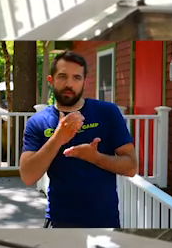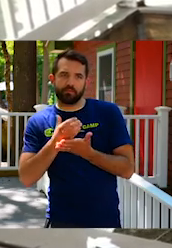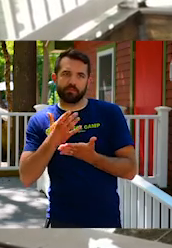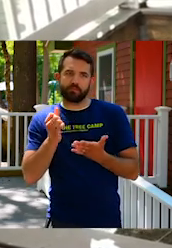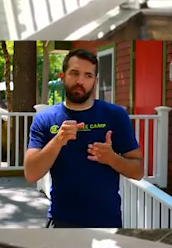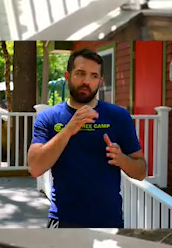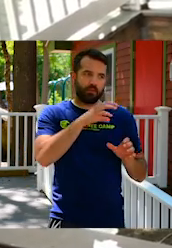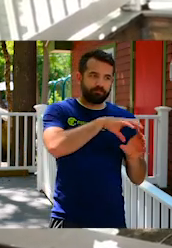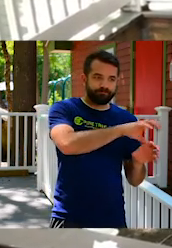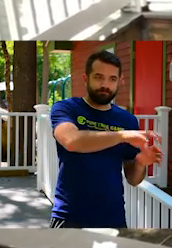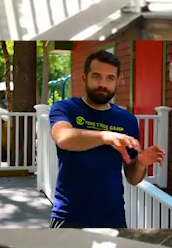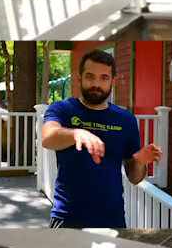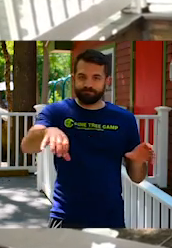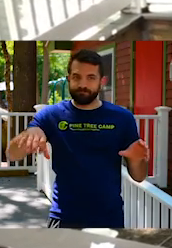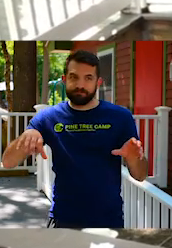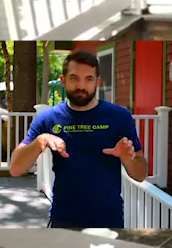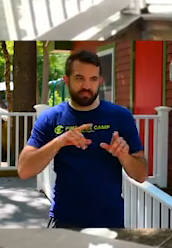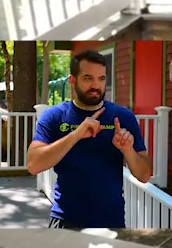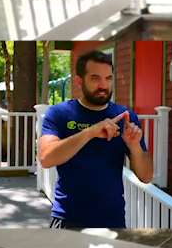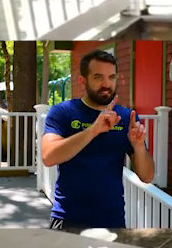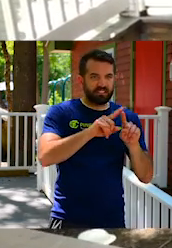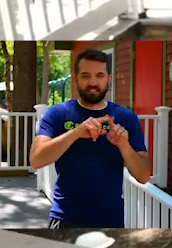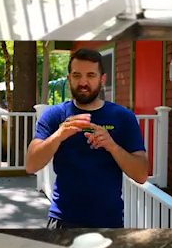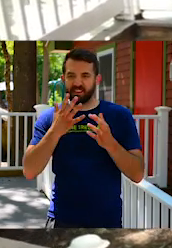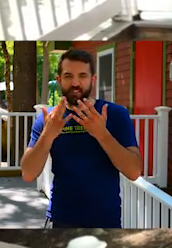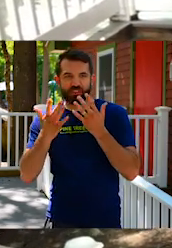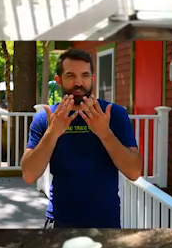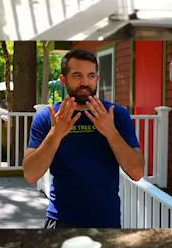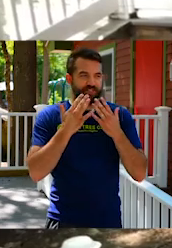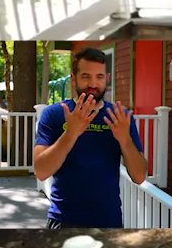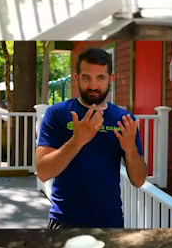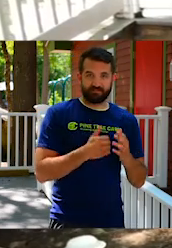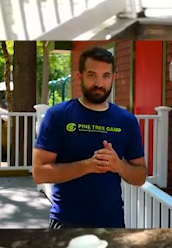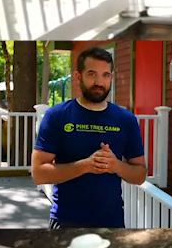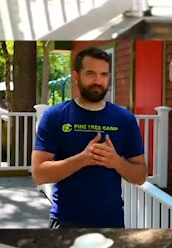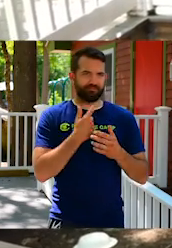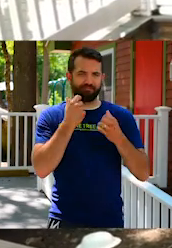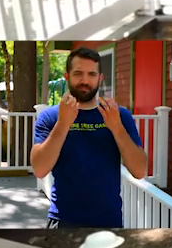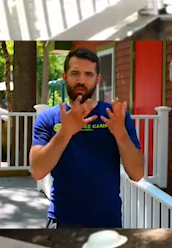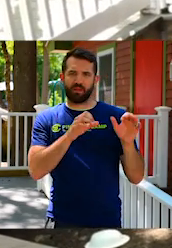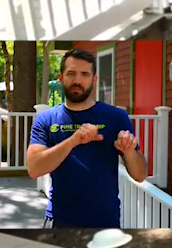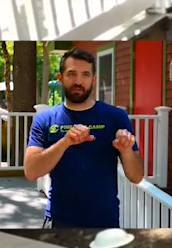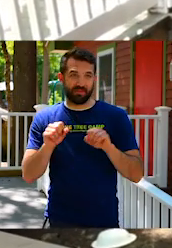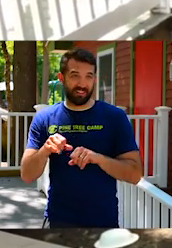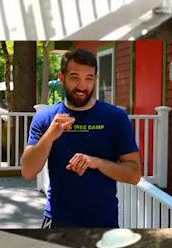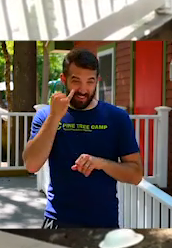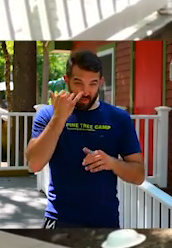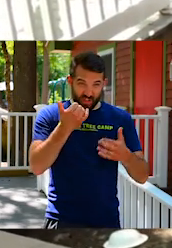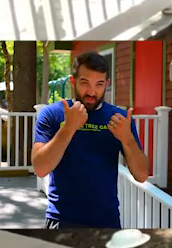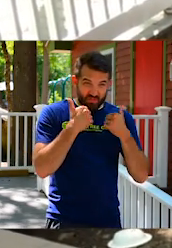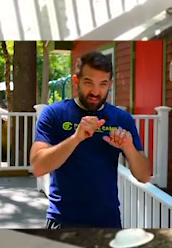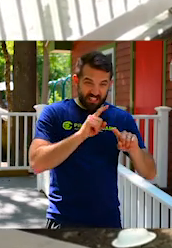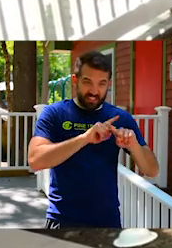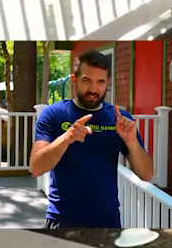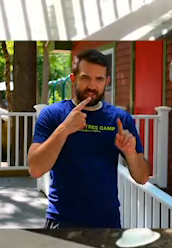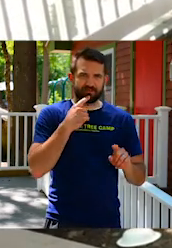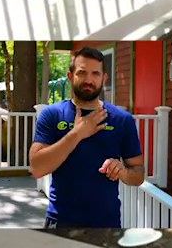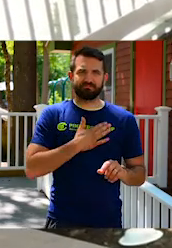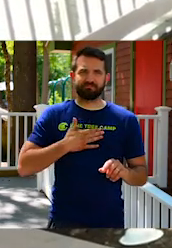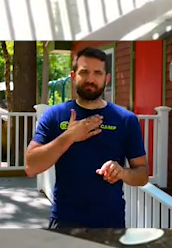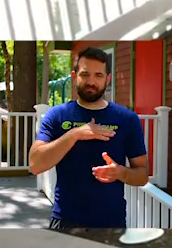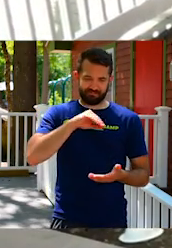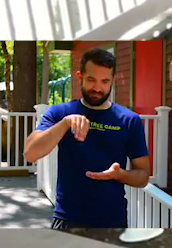different colors. There are a lot of possibilities, and we'd love to hear about it if you try to do those things. So now the question is, why did this